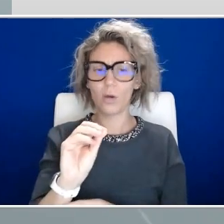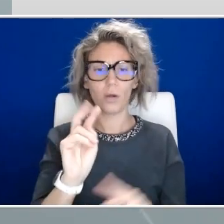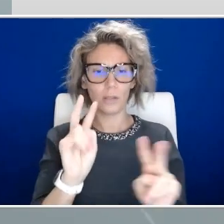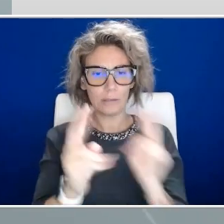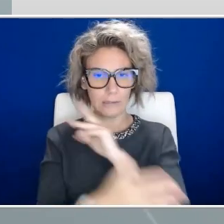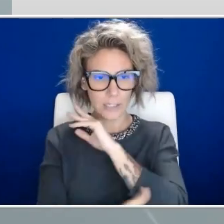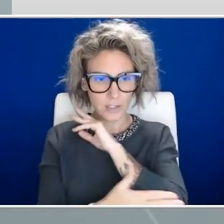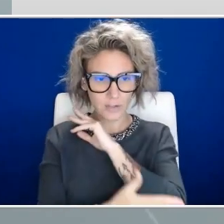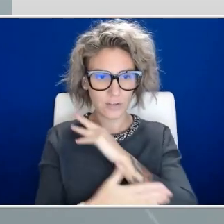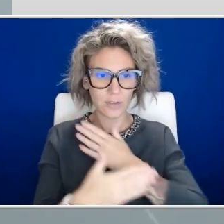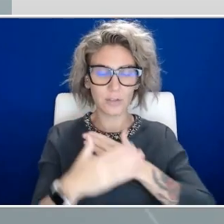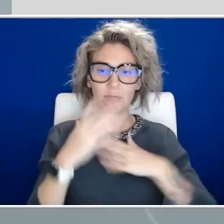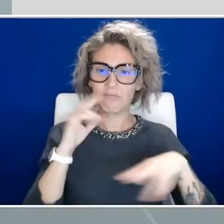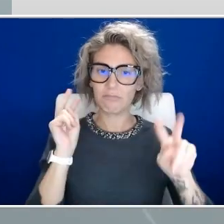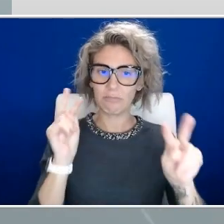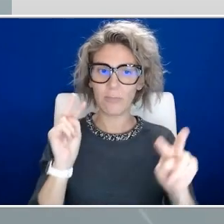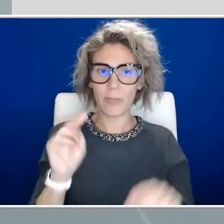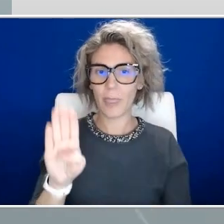breath,